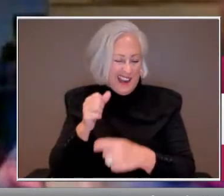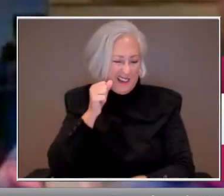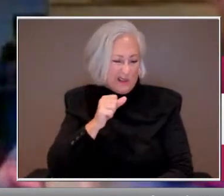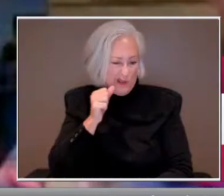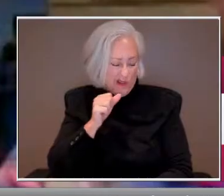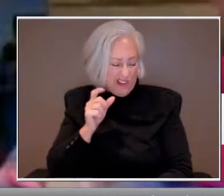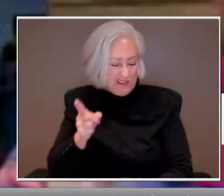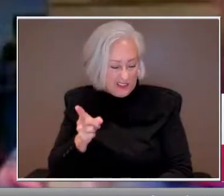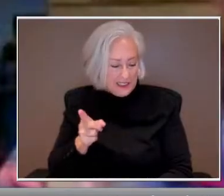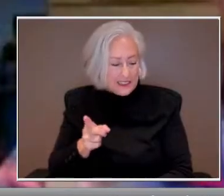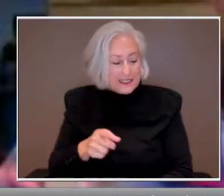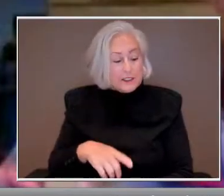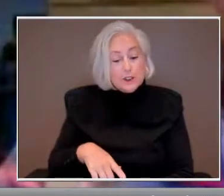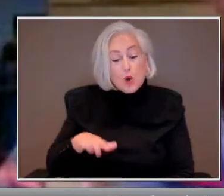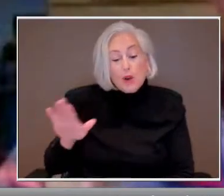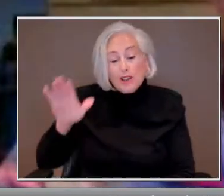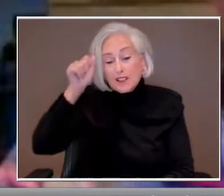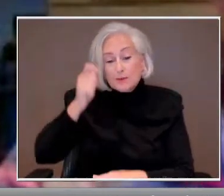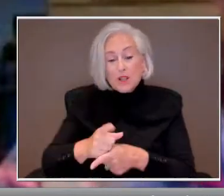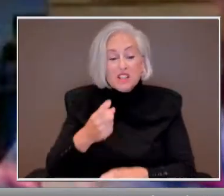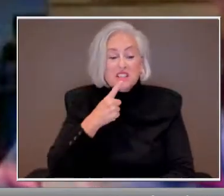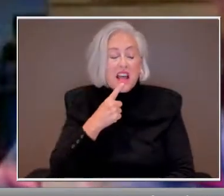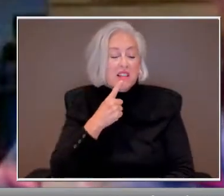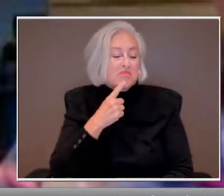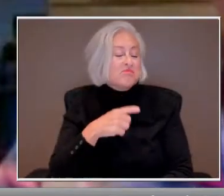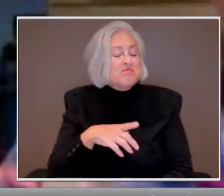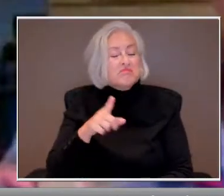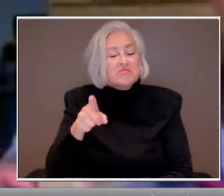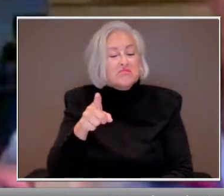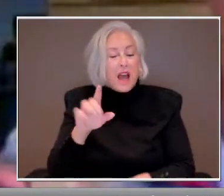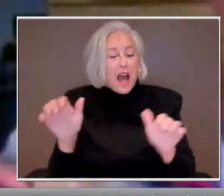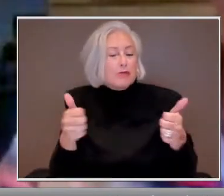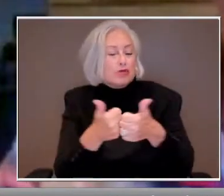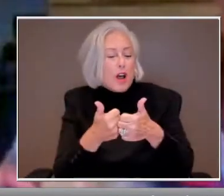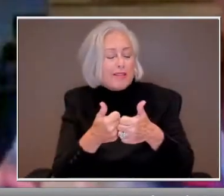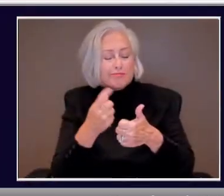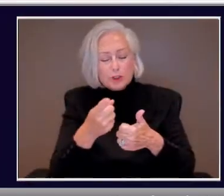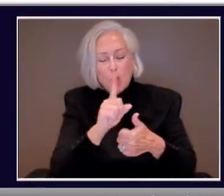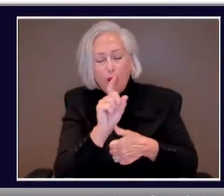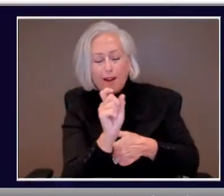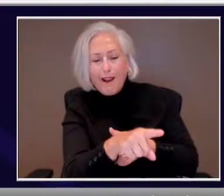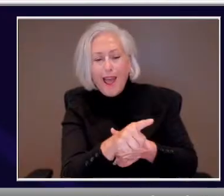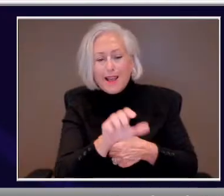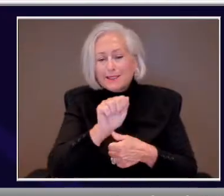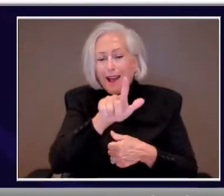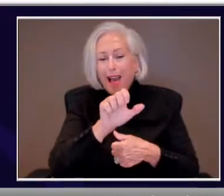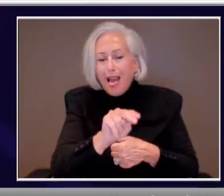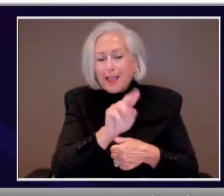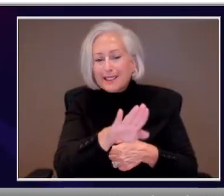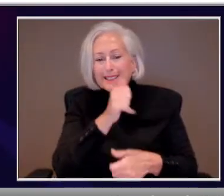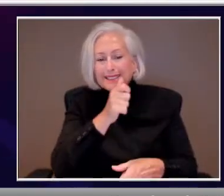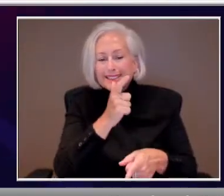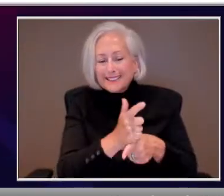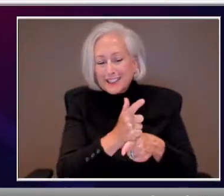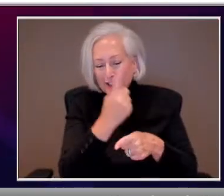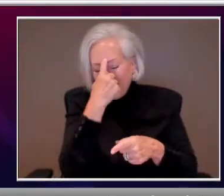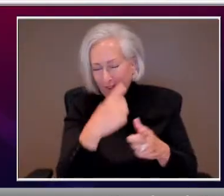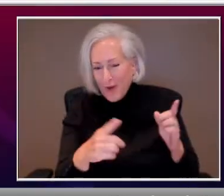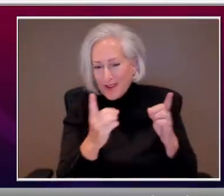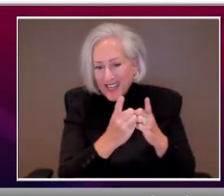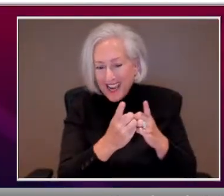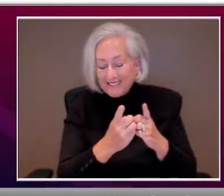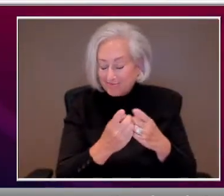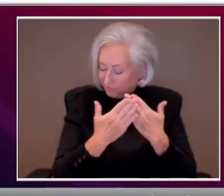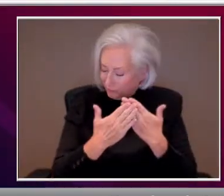ask Alan's sister out on a date. And the rest is history. Those brothers were